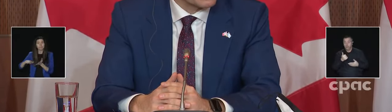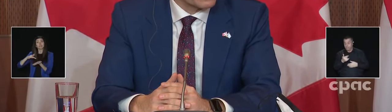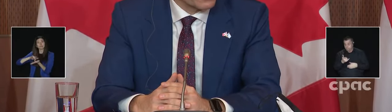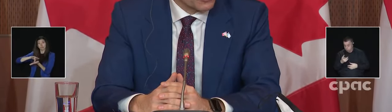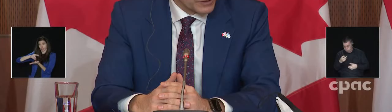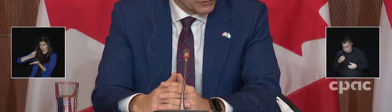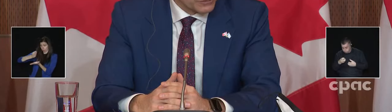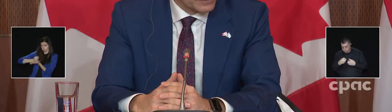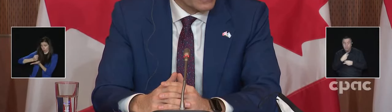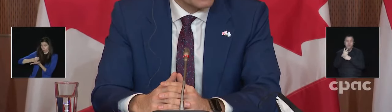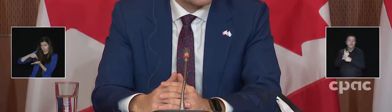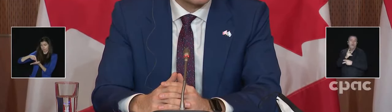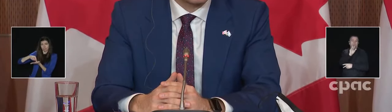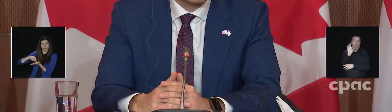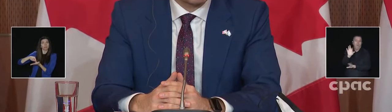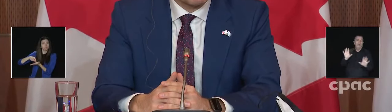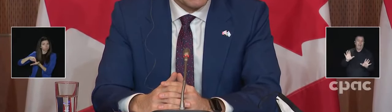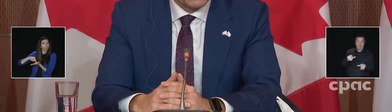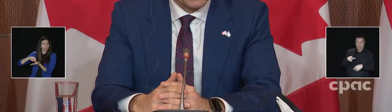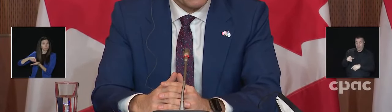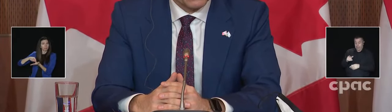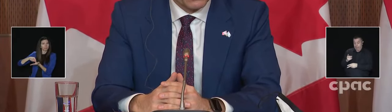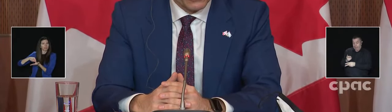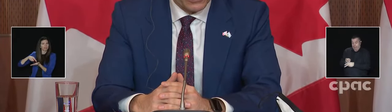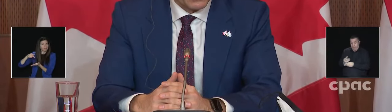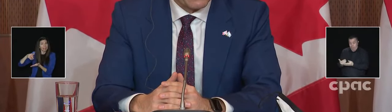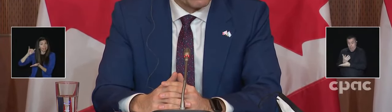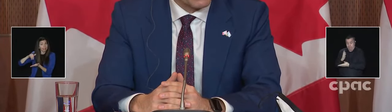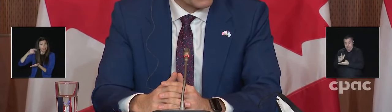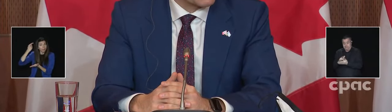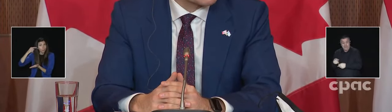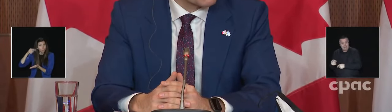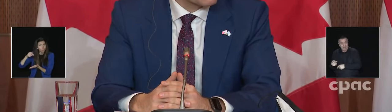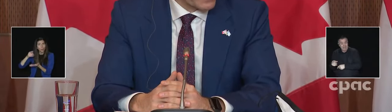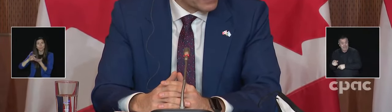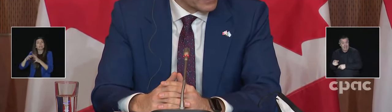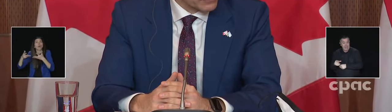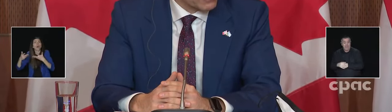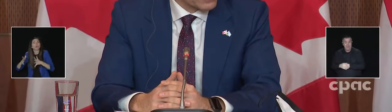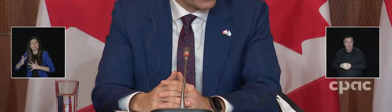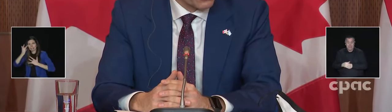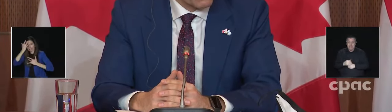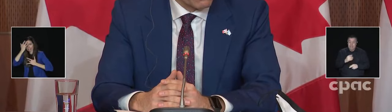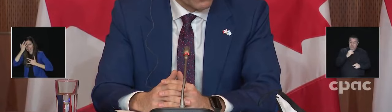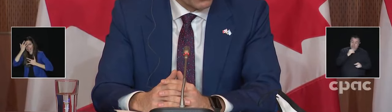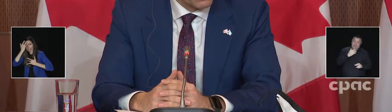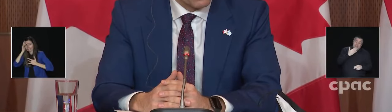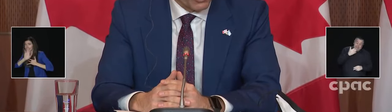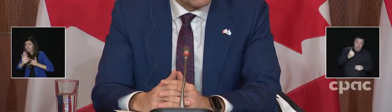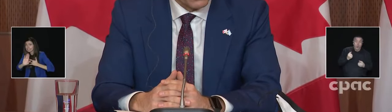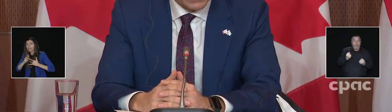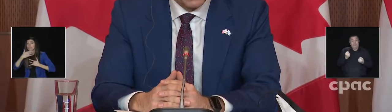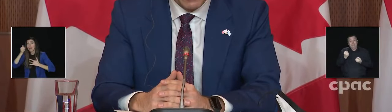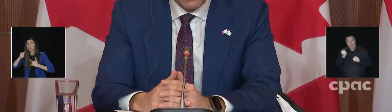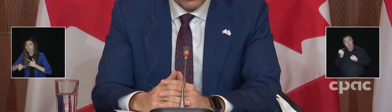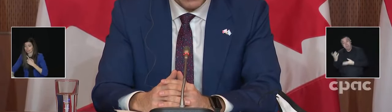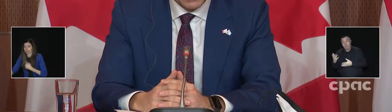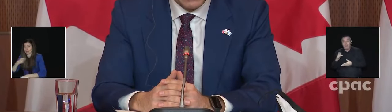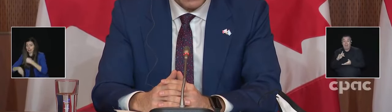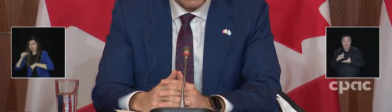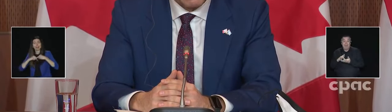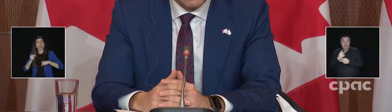be treated. And the best way to not to have to be treated is to be vaccinated. So you don't want to end